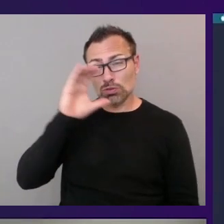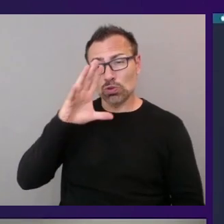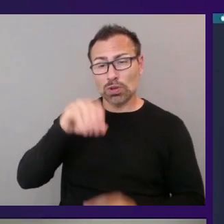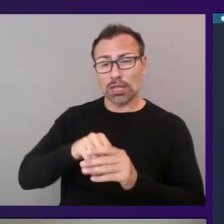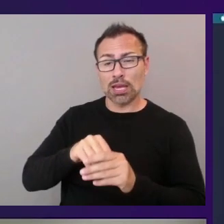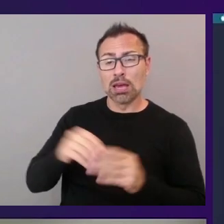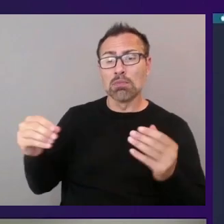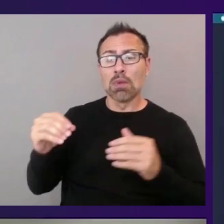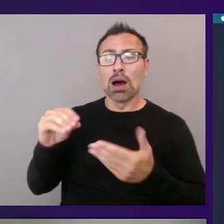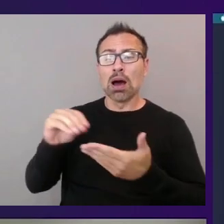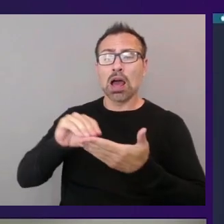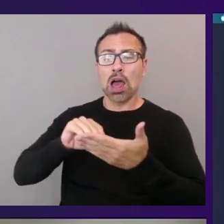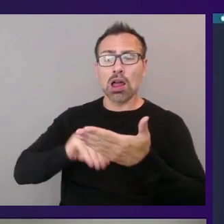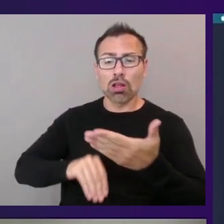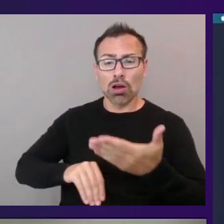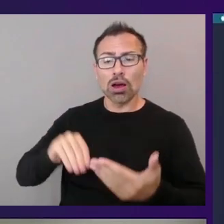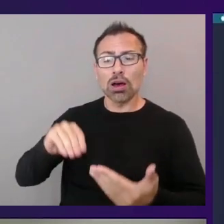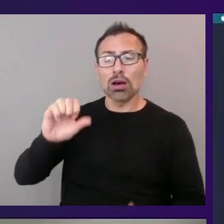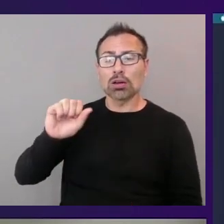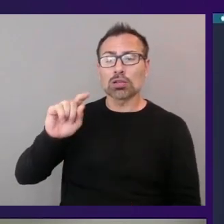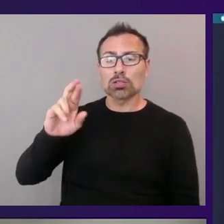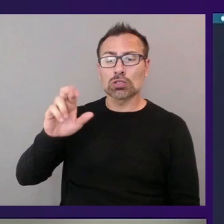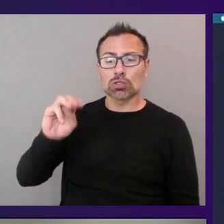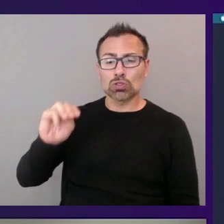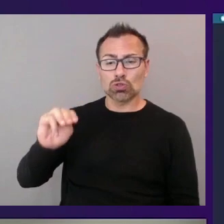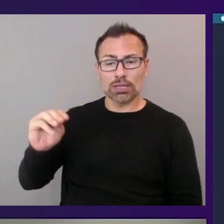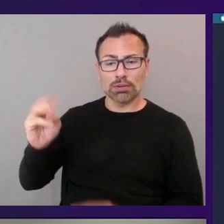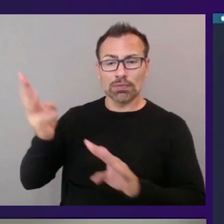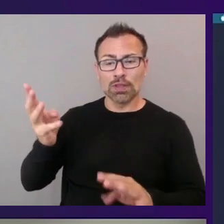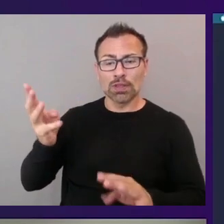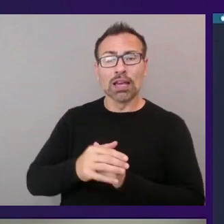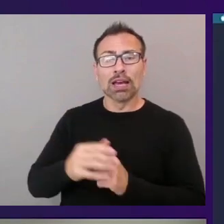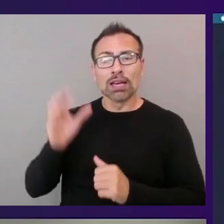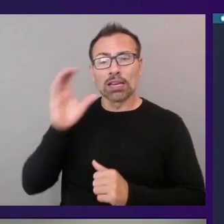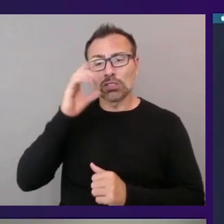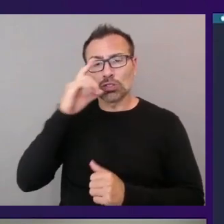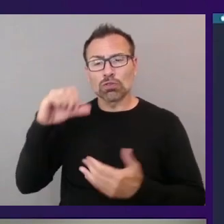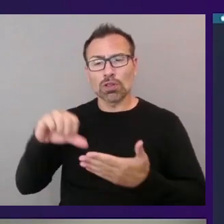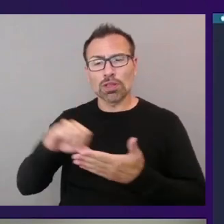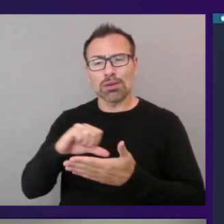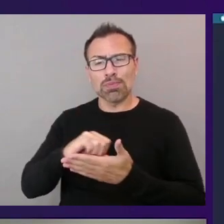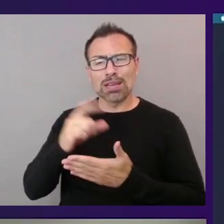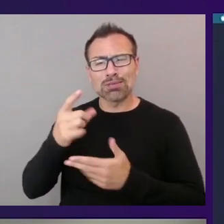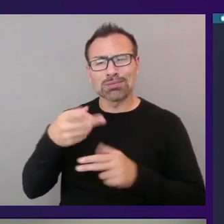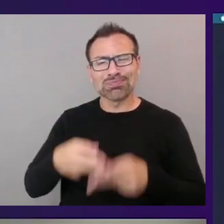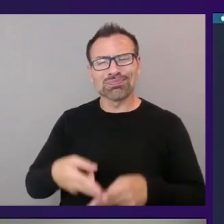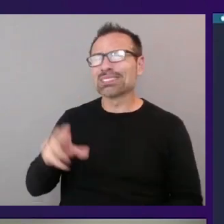I search for this page was, actually, I think it was console,